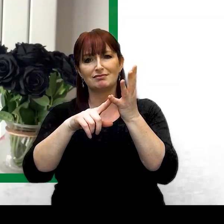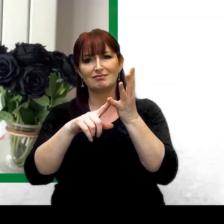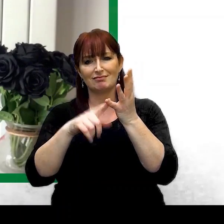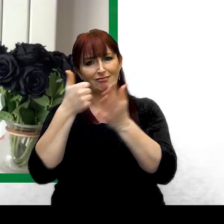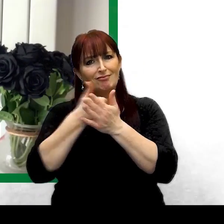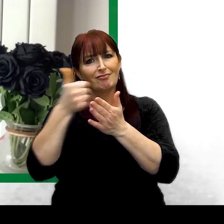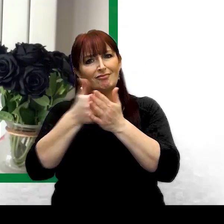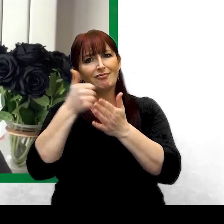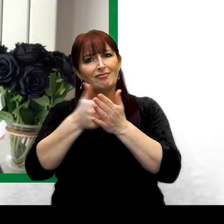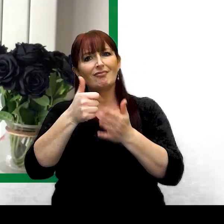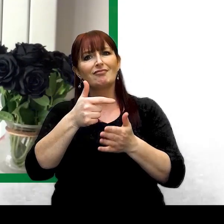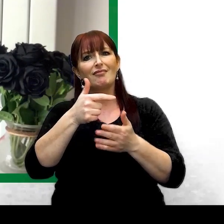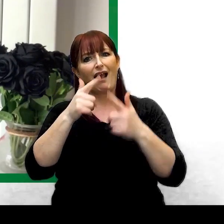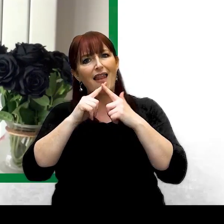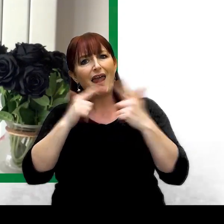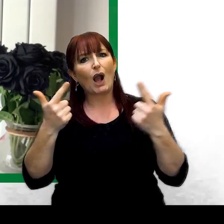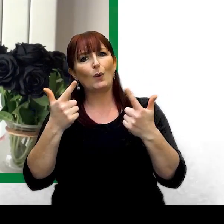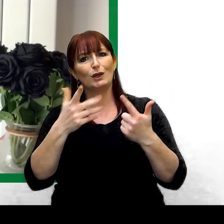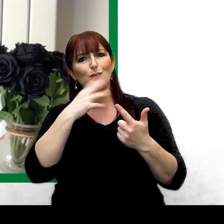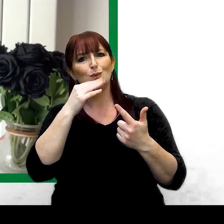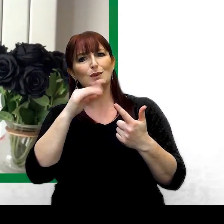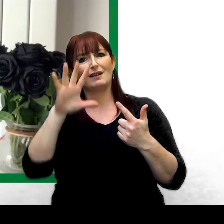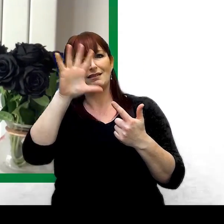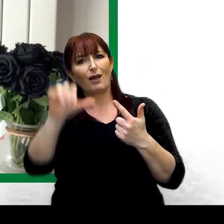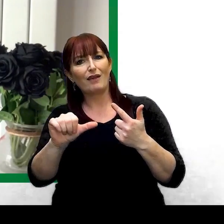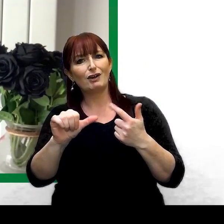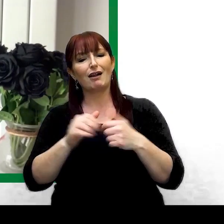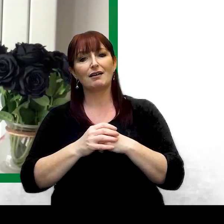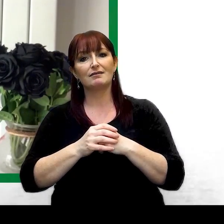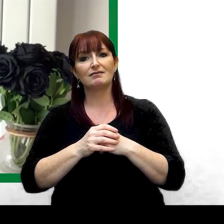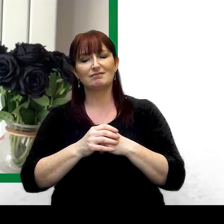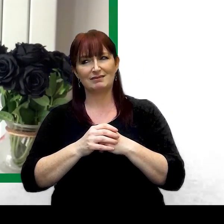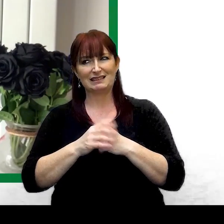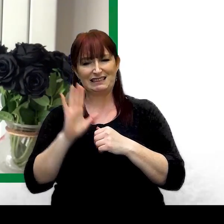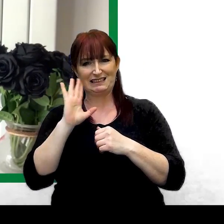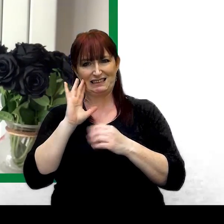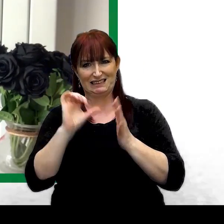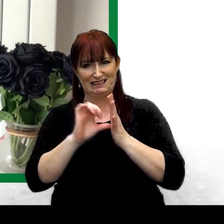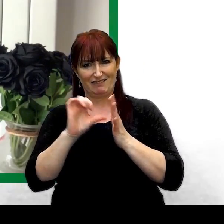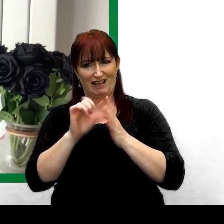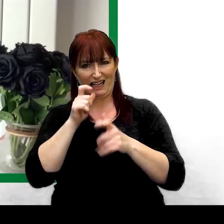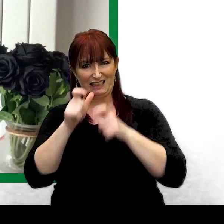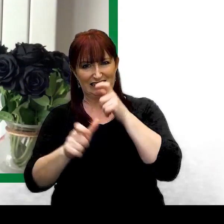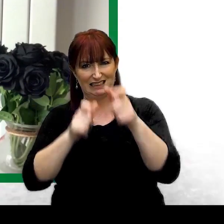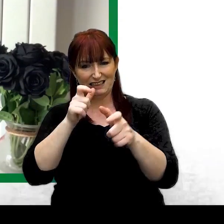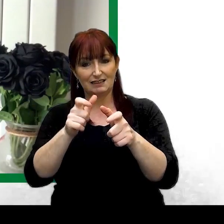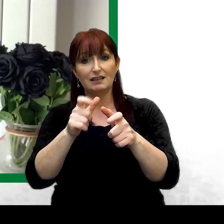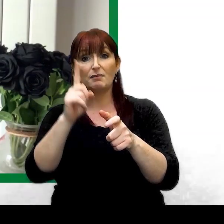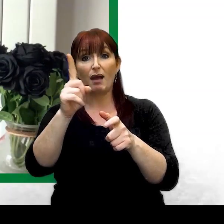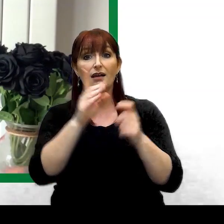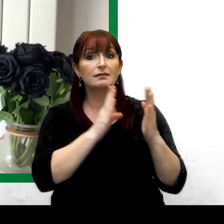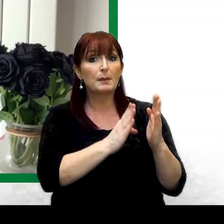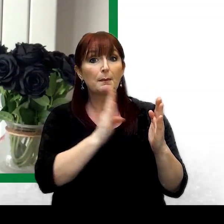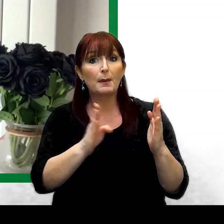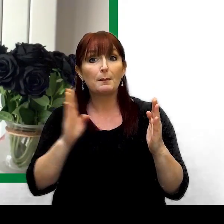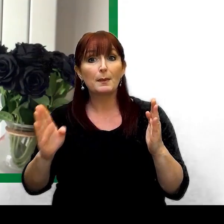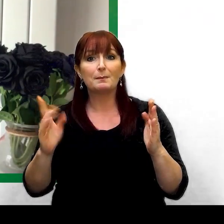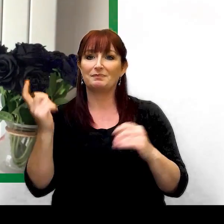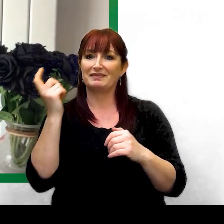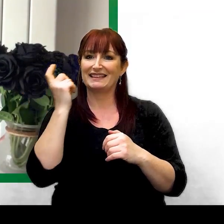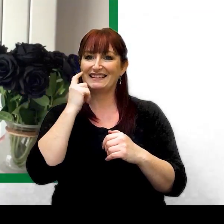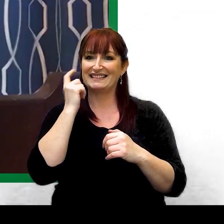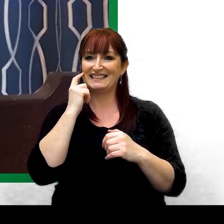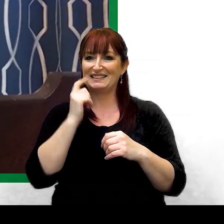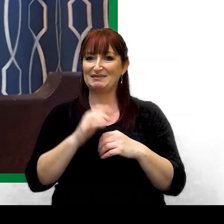Africa. Although Ingonyama Nengwe Namabala sounds quite tricky to say, when broken down, it's actually really